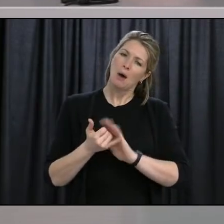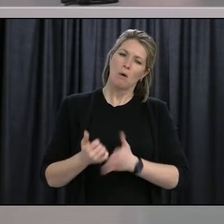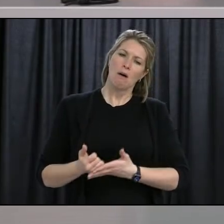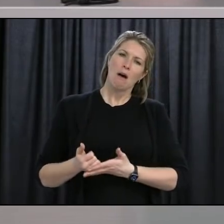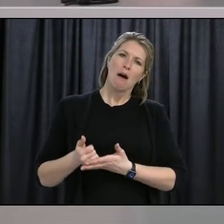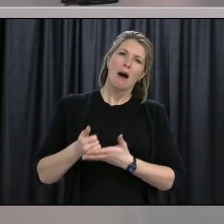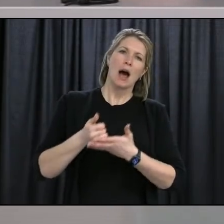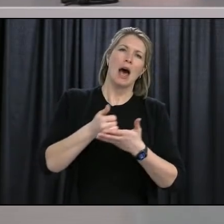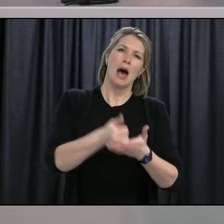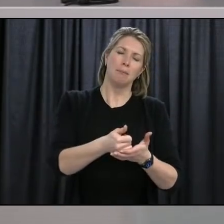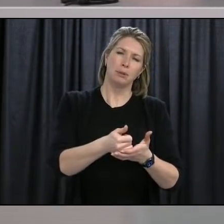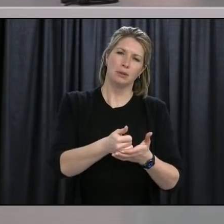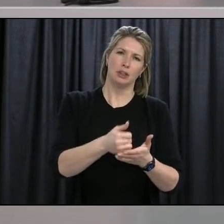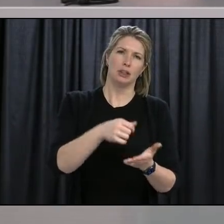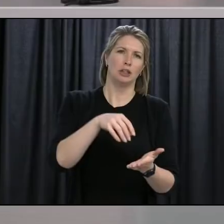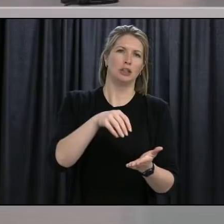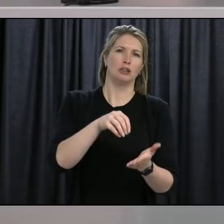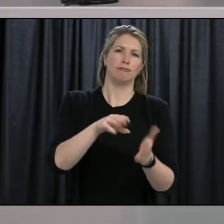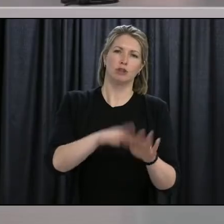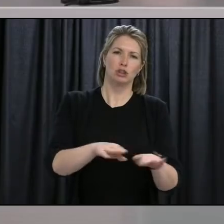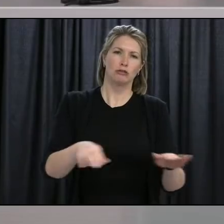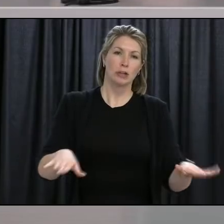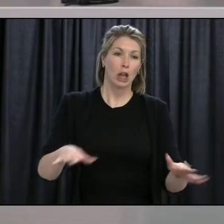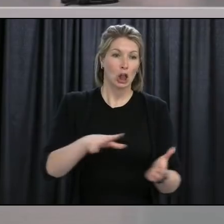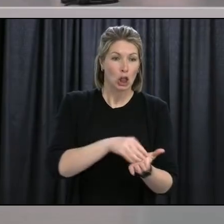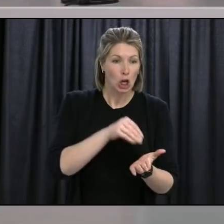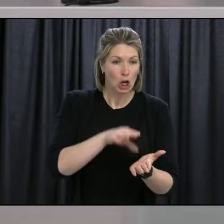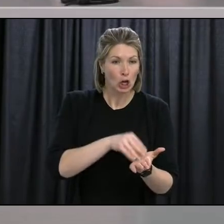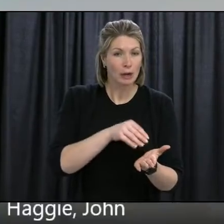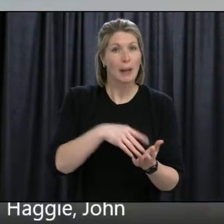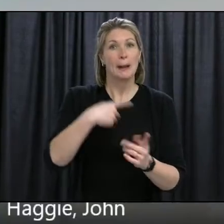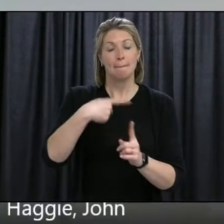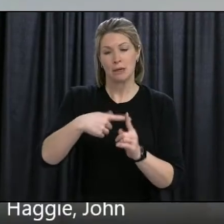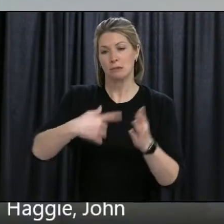skills safely while adhering to public health guidance?